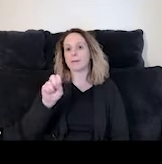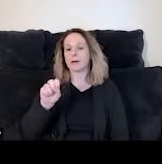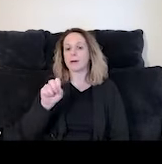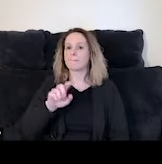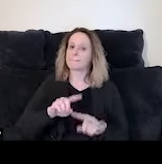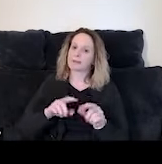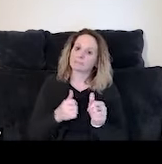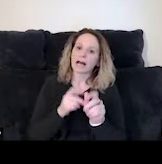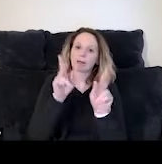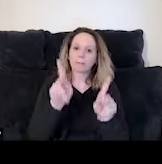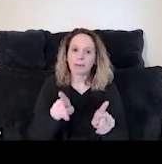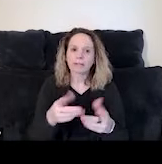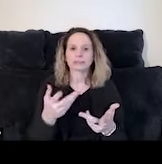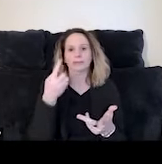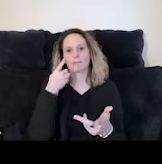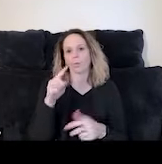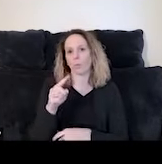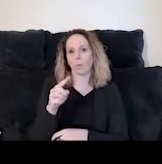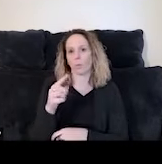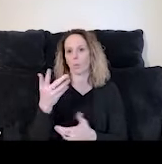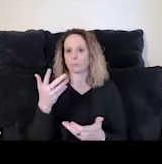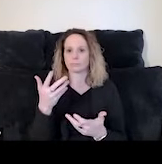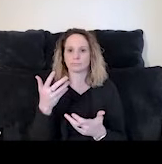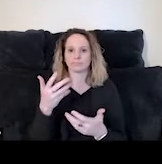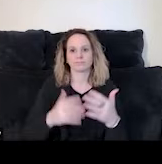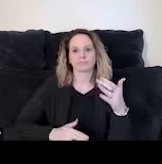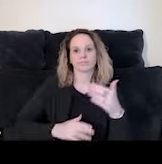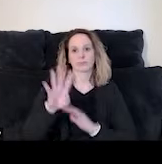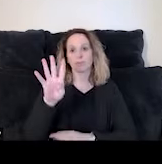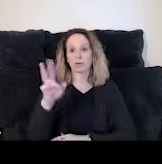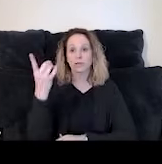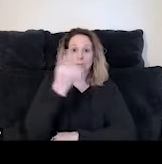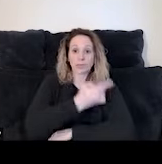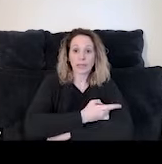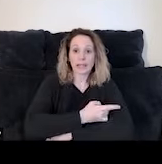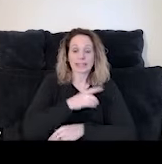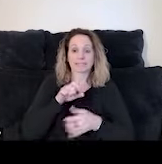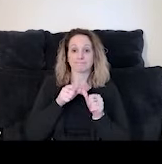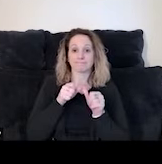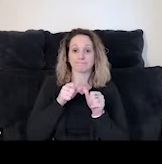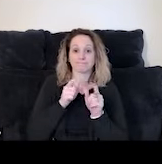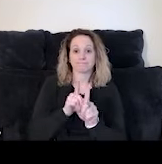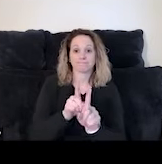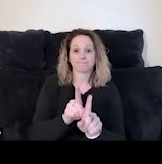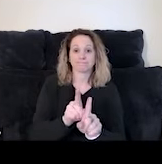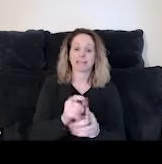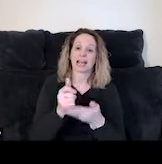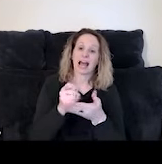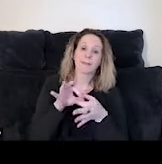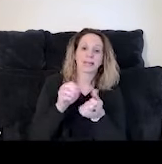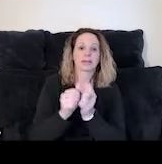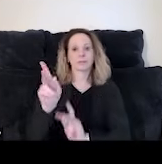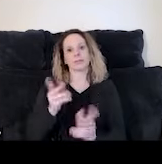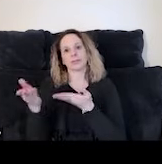person along for up to 42 days, linking them, navigating, helping them connect to services